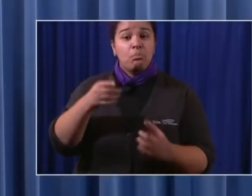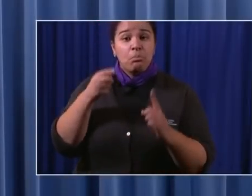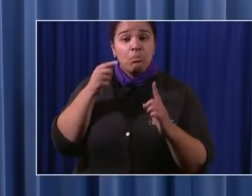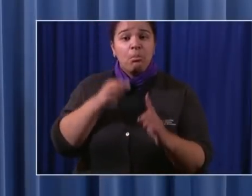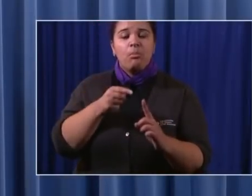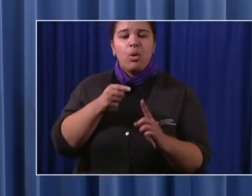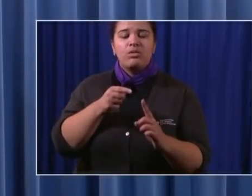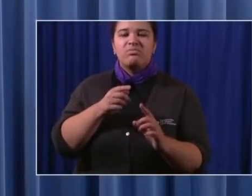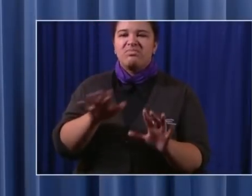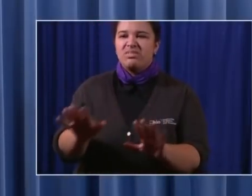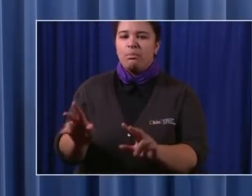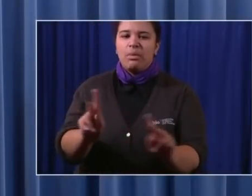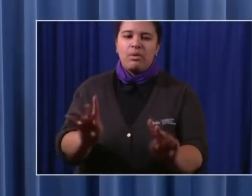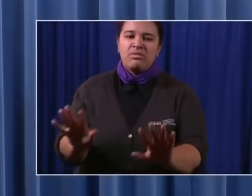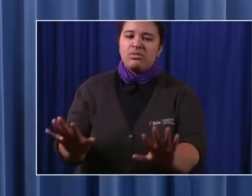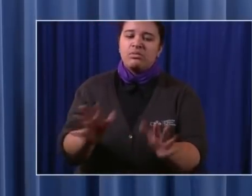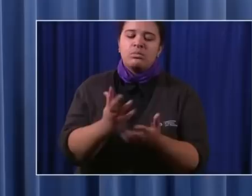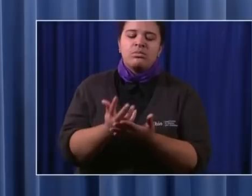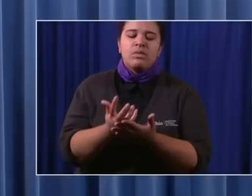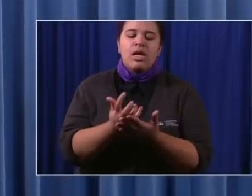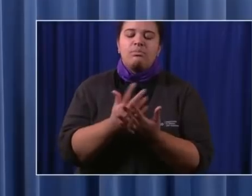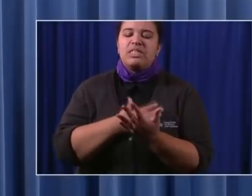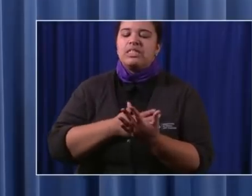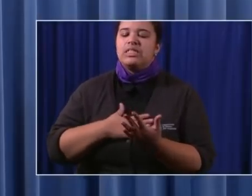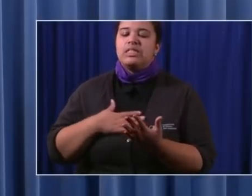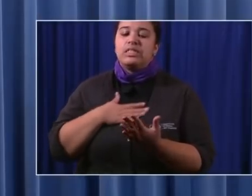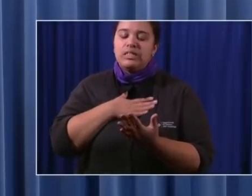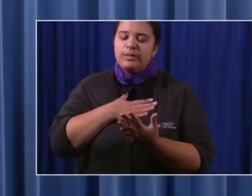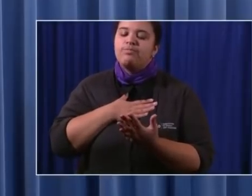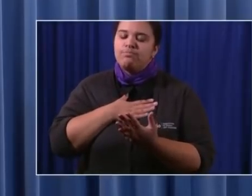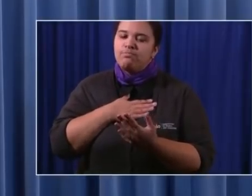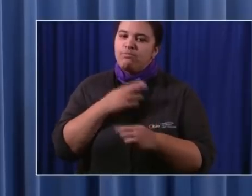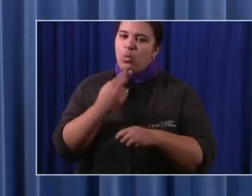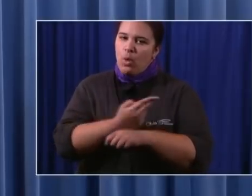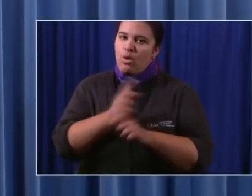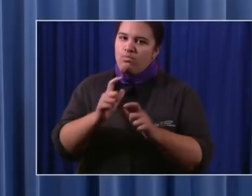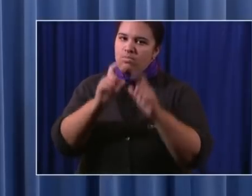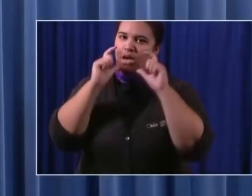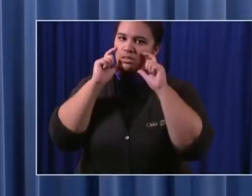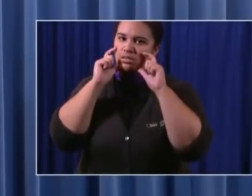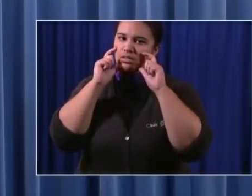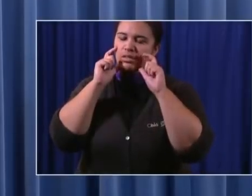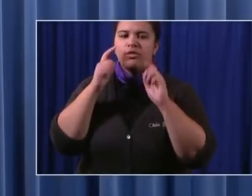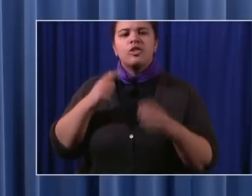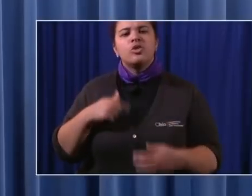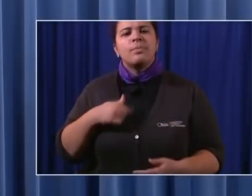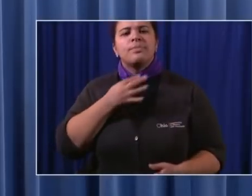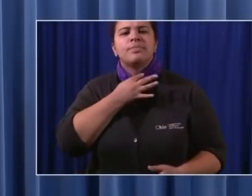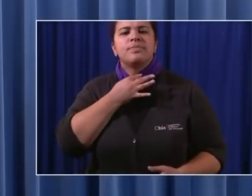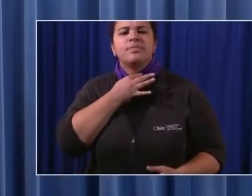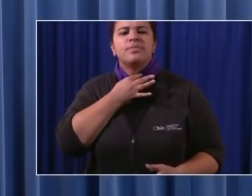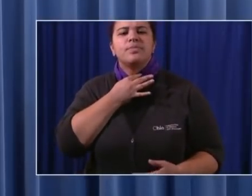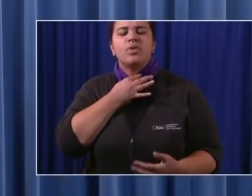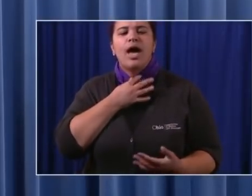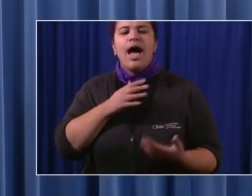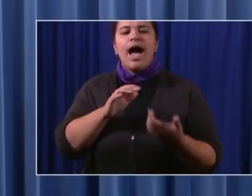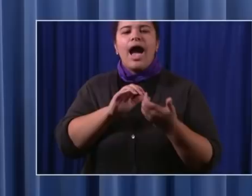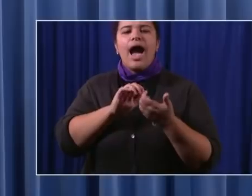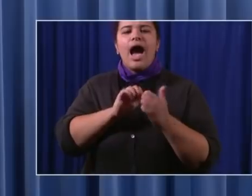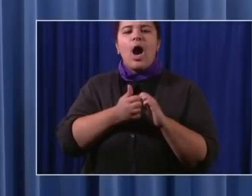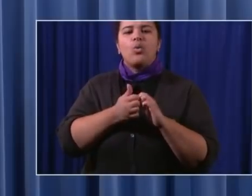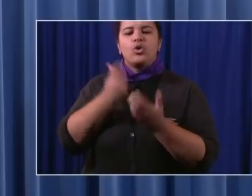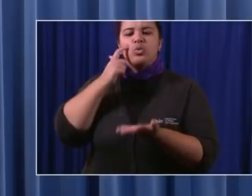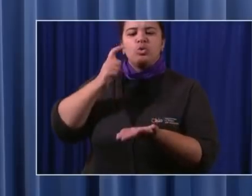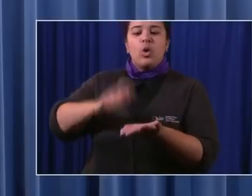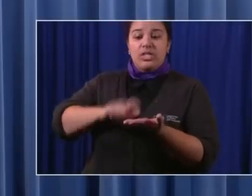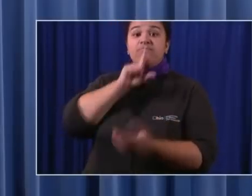take the virus seriously, to do what they can to wear a mask. How will you know if that message sunk in? What kind of metrics are you looking for